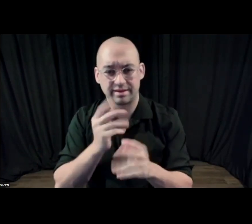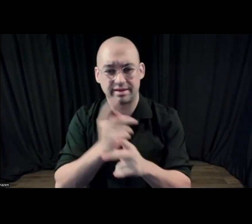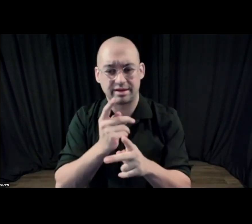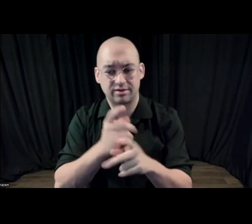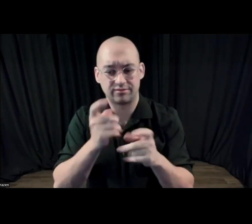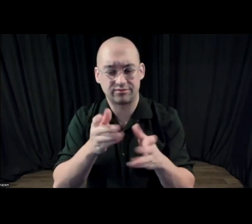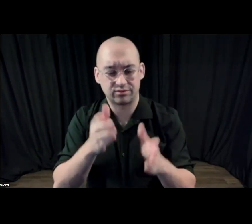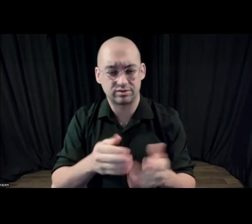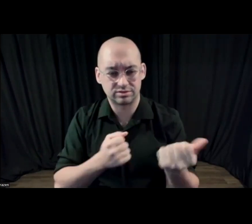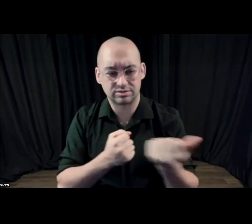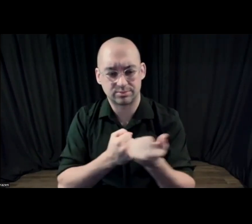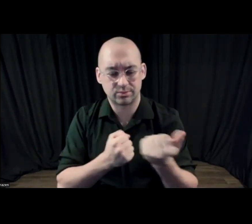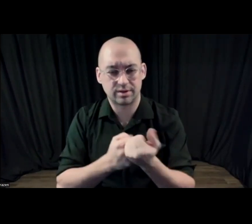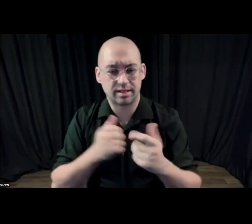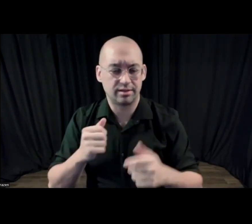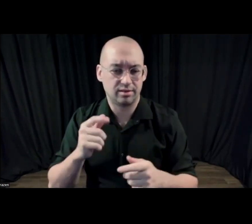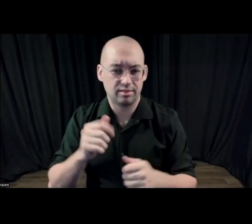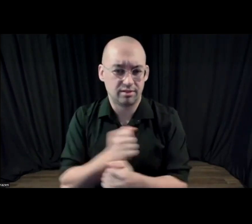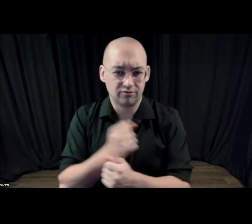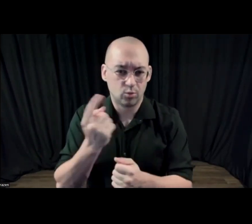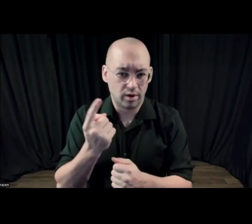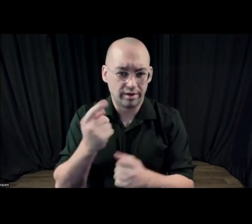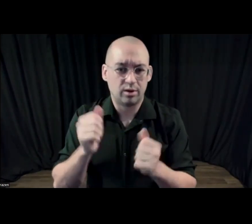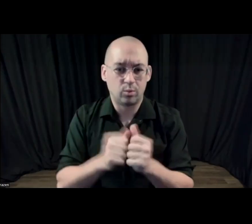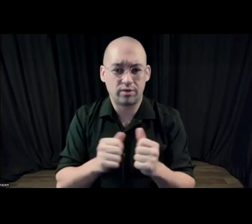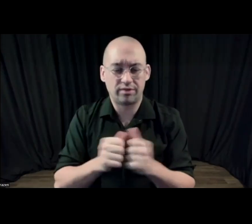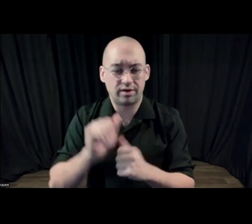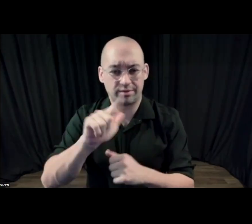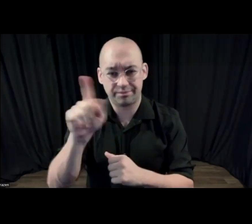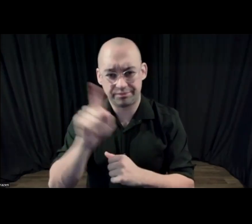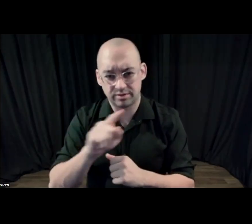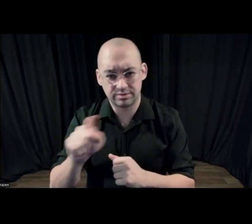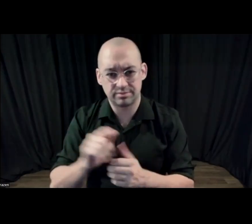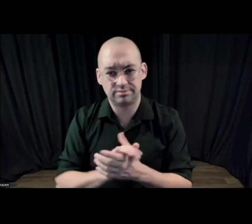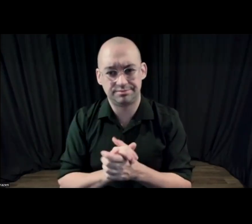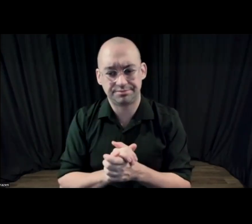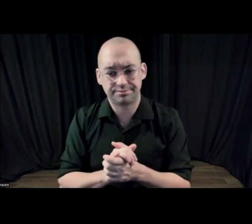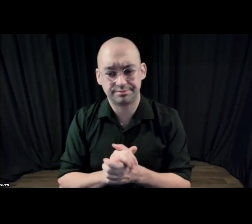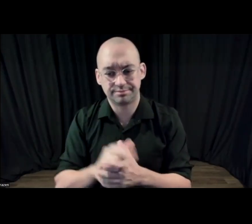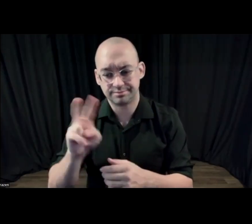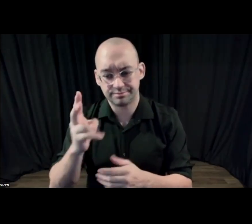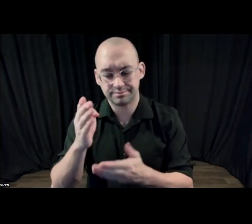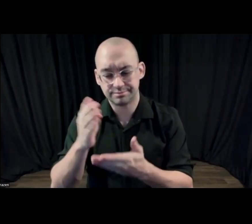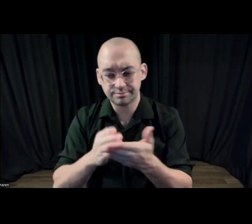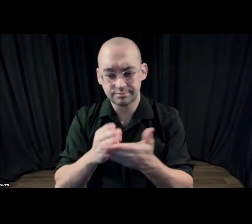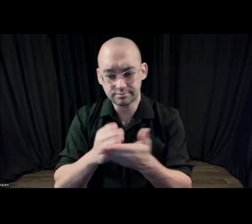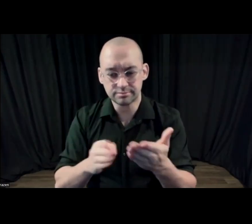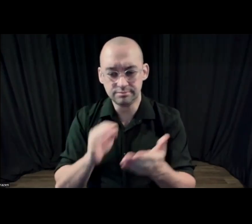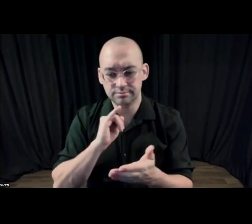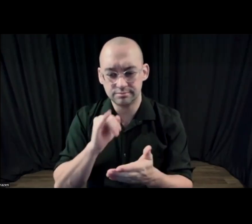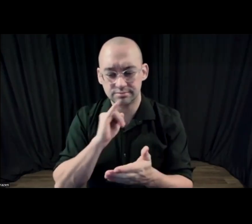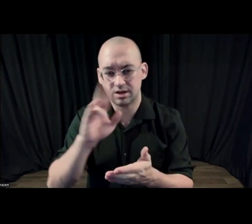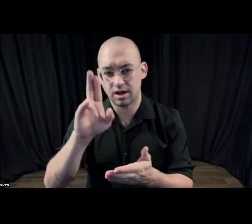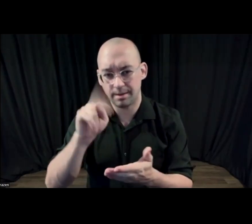with Alzheimer's or dementia. The second part of the caregiving that works is, of course, the